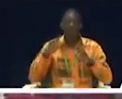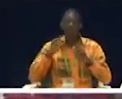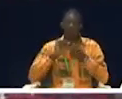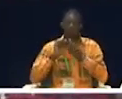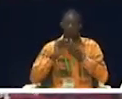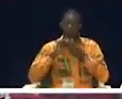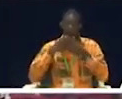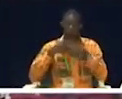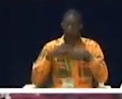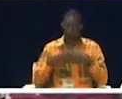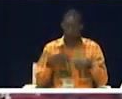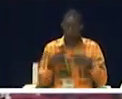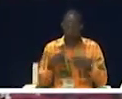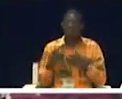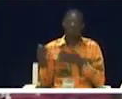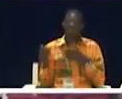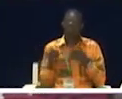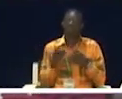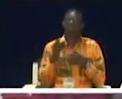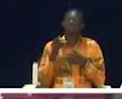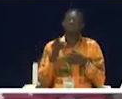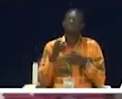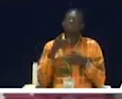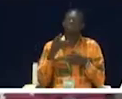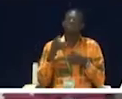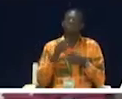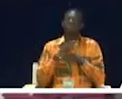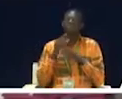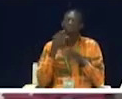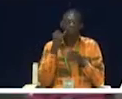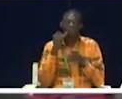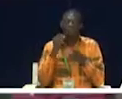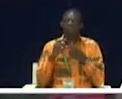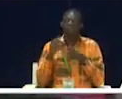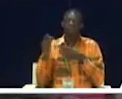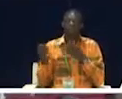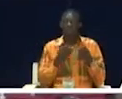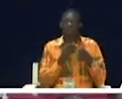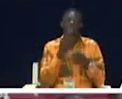poured salt or sugar, their result will be beer, not wine.